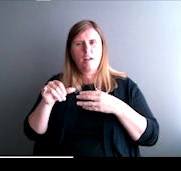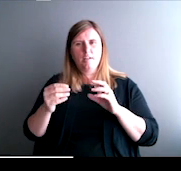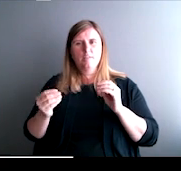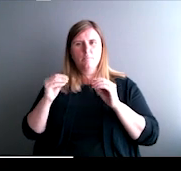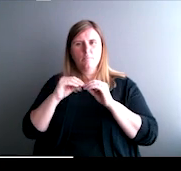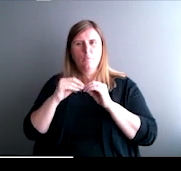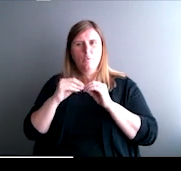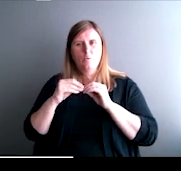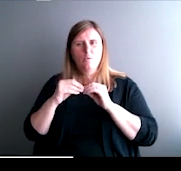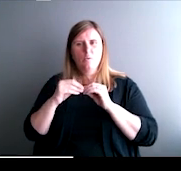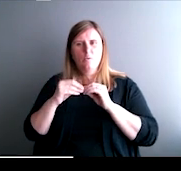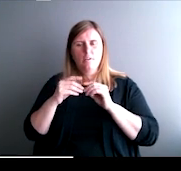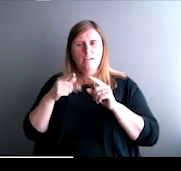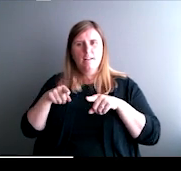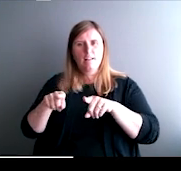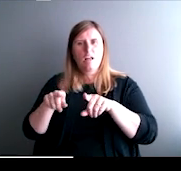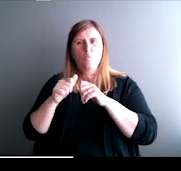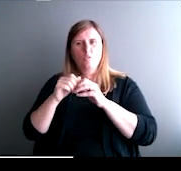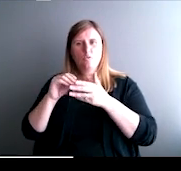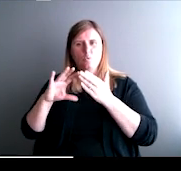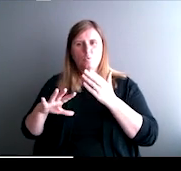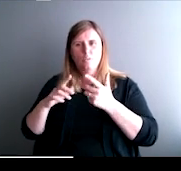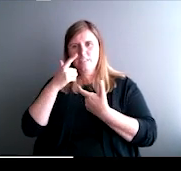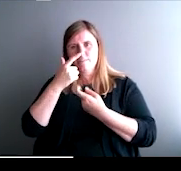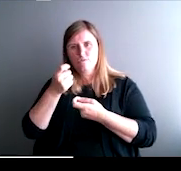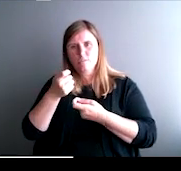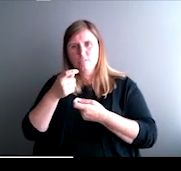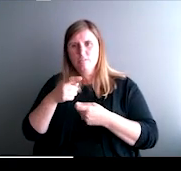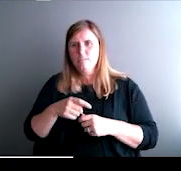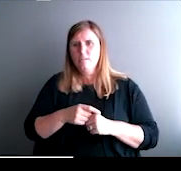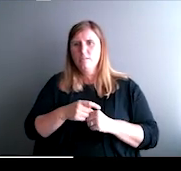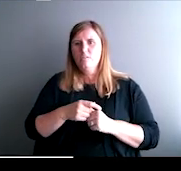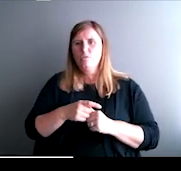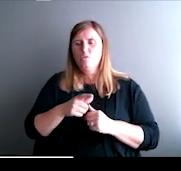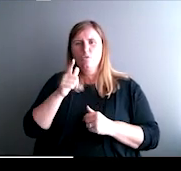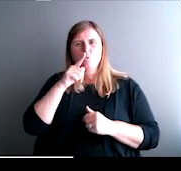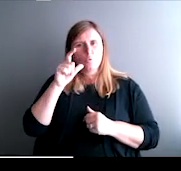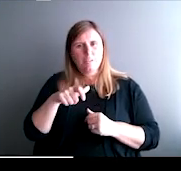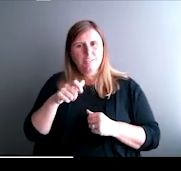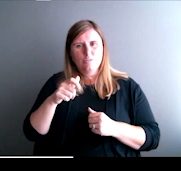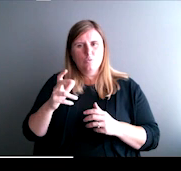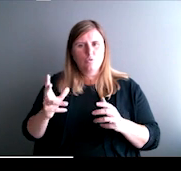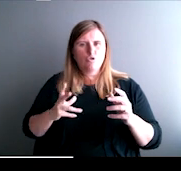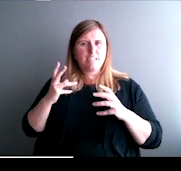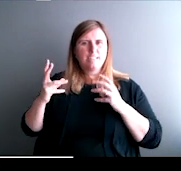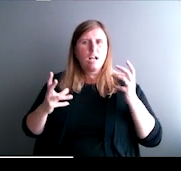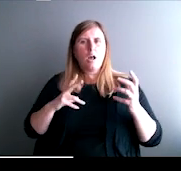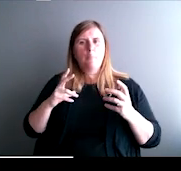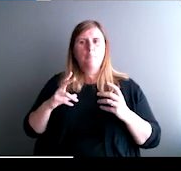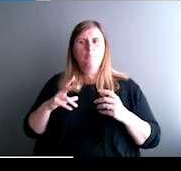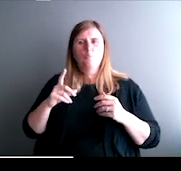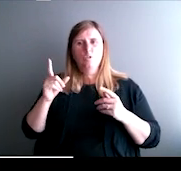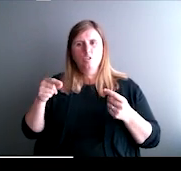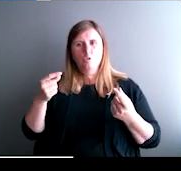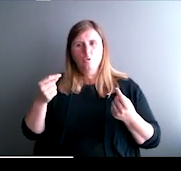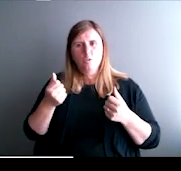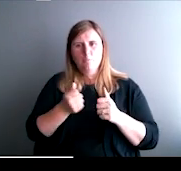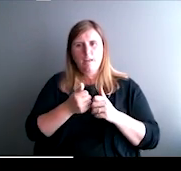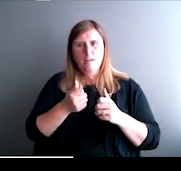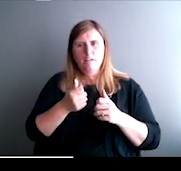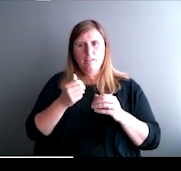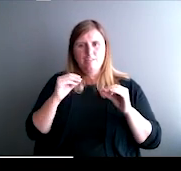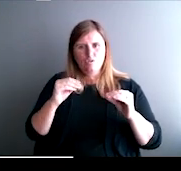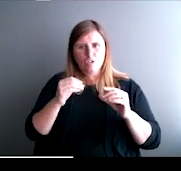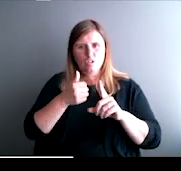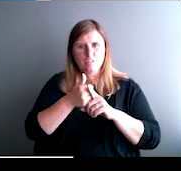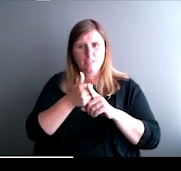more in line with student interest, and it doesn't, you don't need to dress it up or do things. What you need to do is make instruction